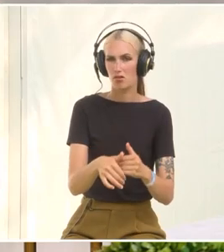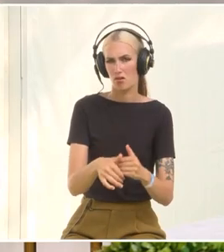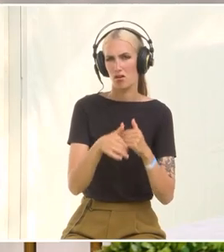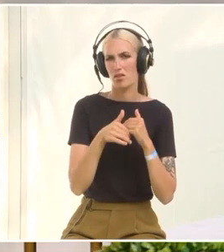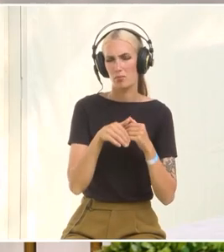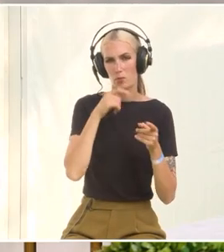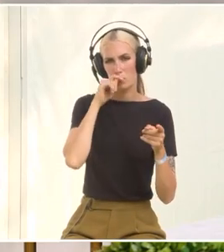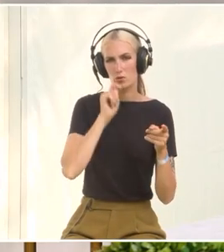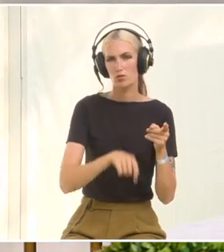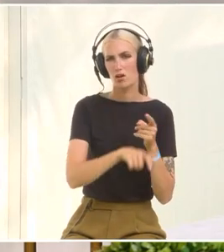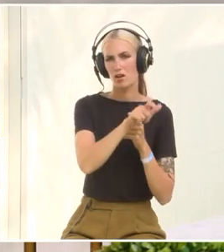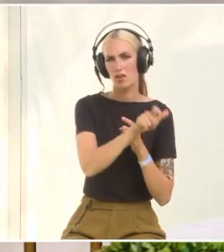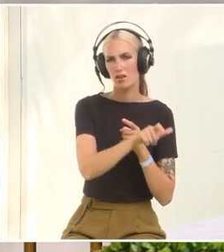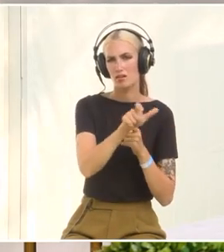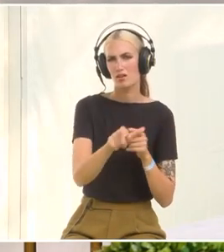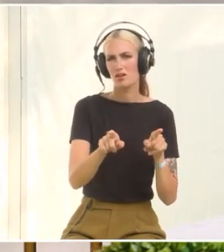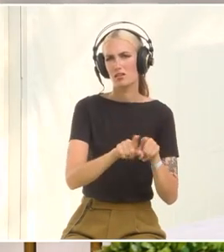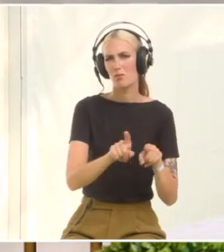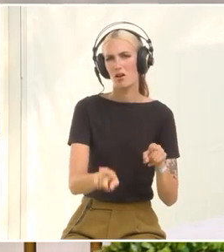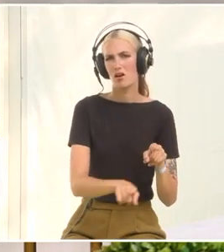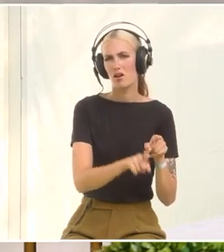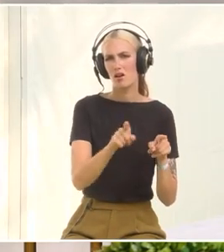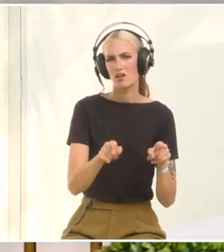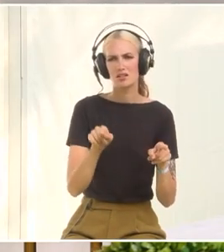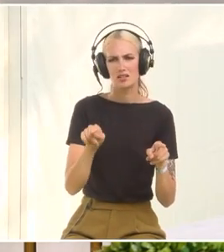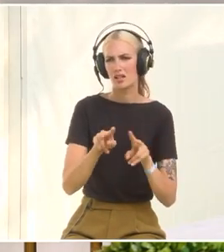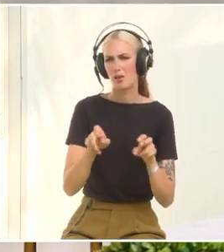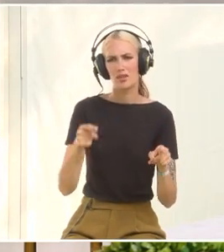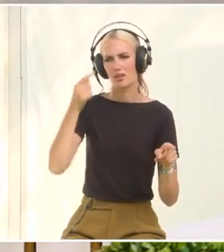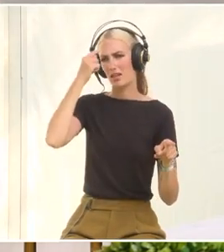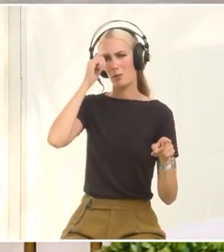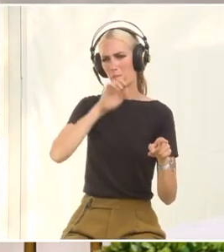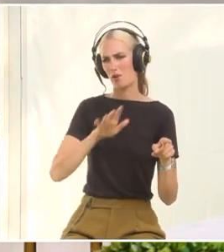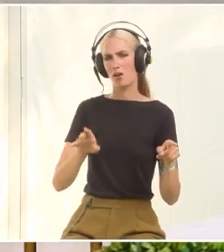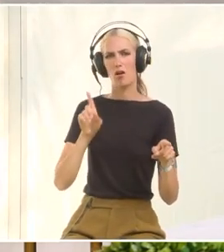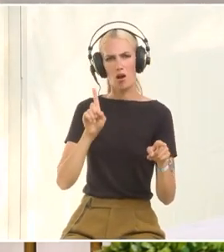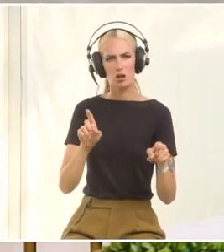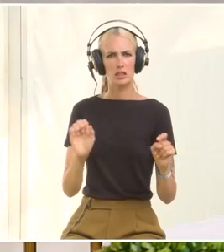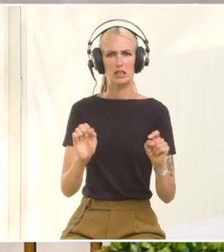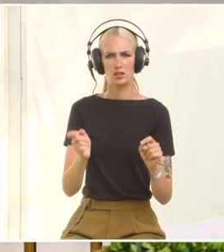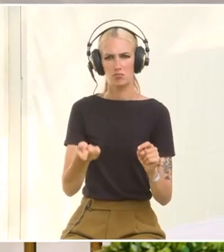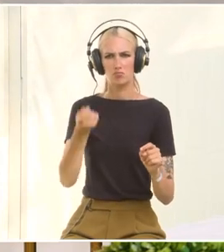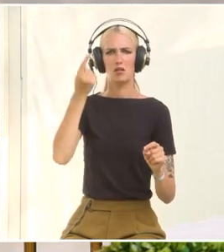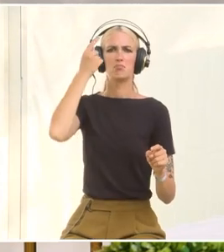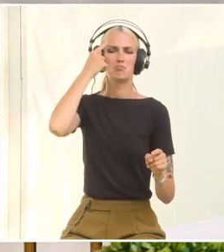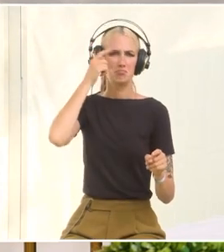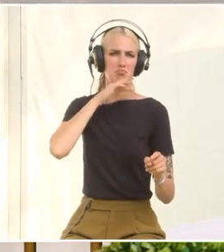this time, I think they're not thinking about, and they really fast started to think, and I think we also, we maybe had it too